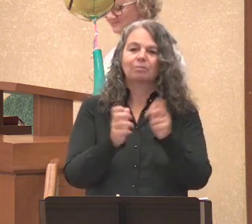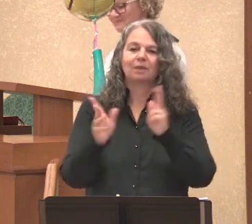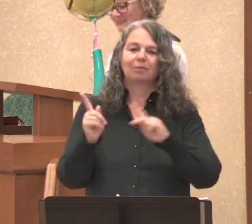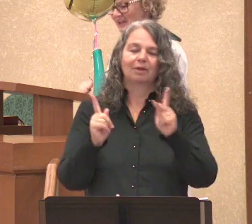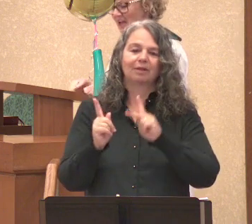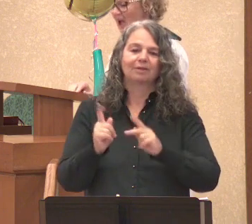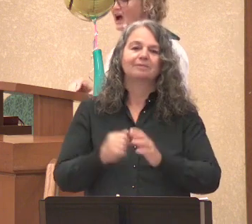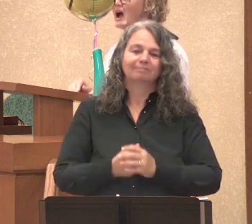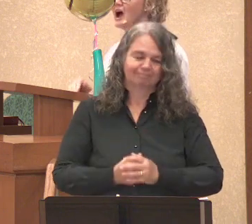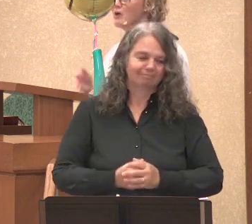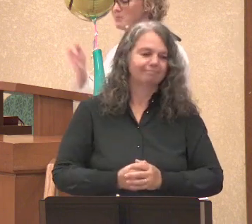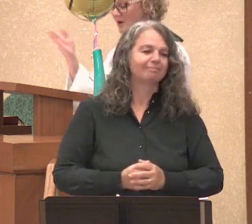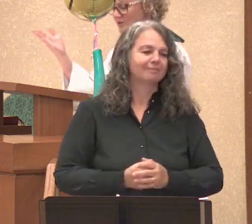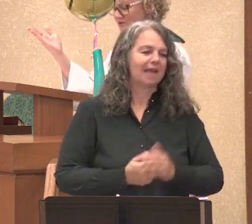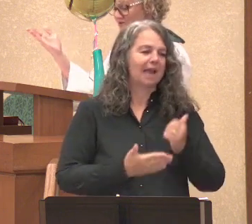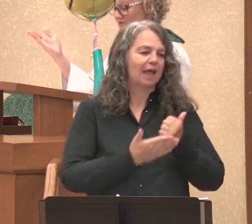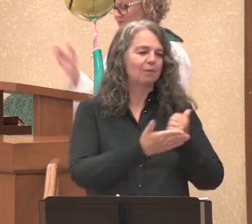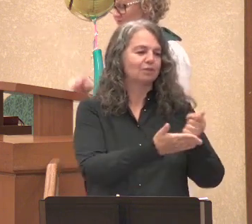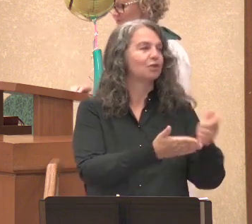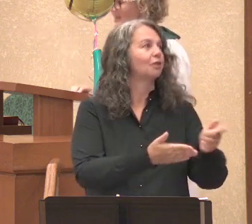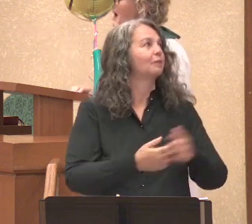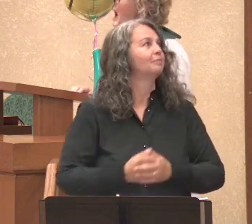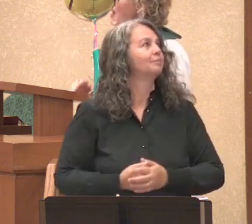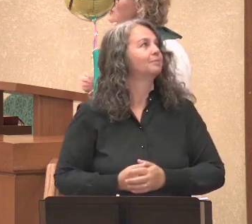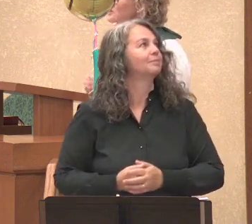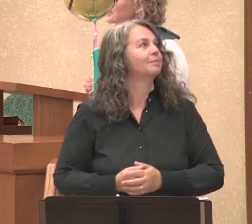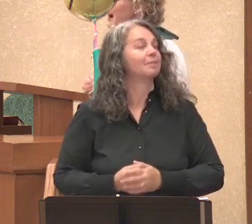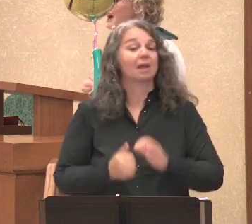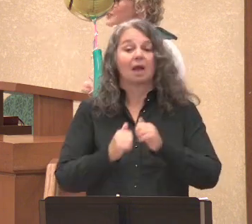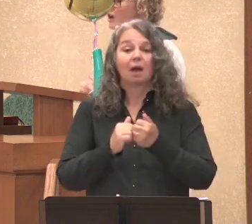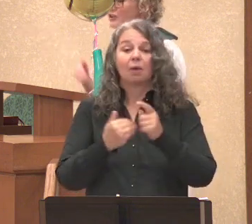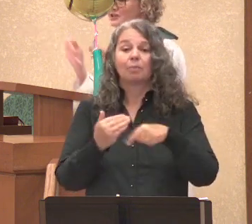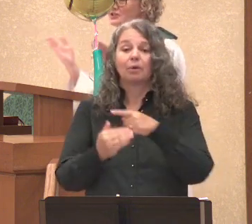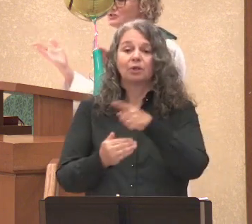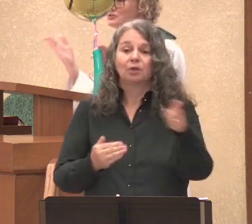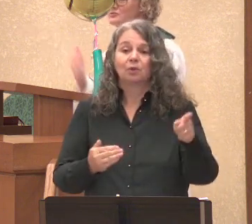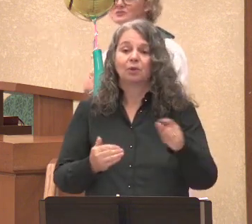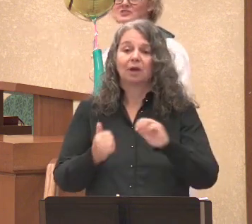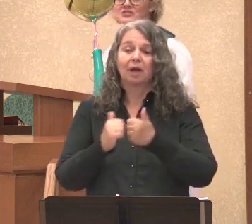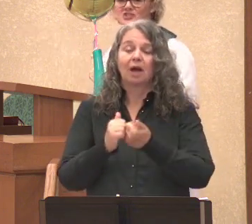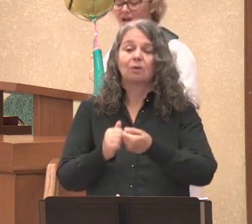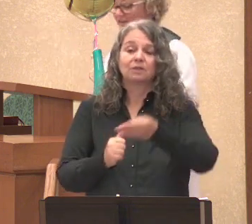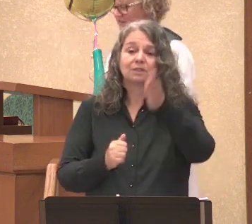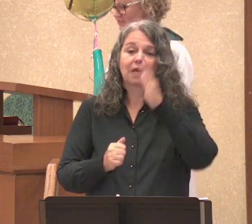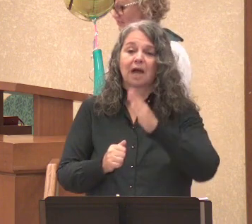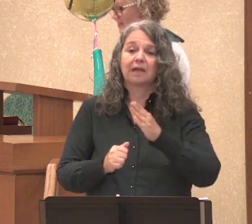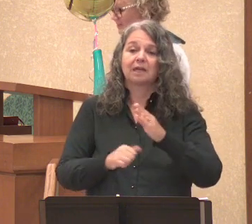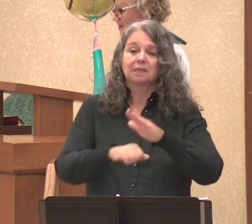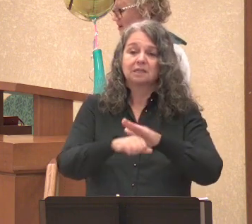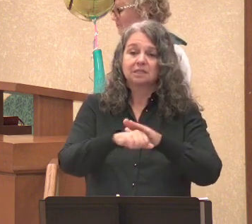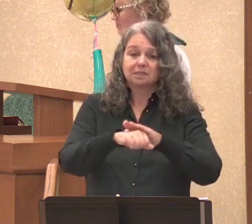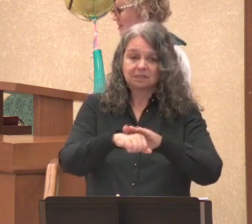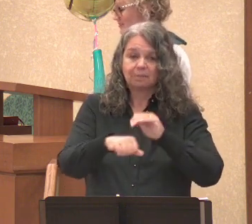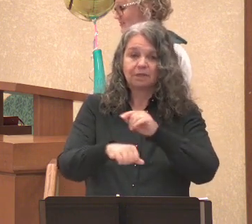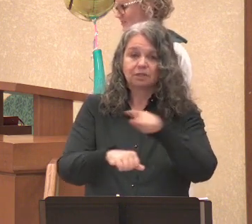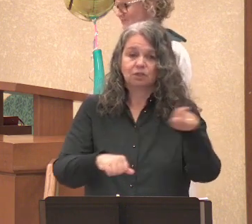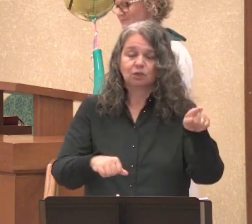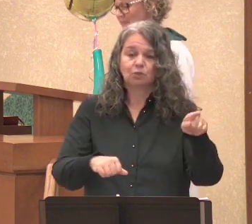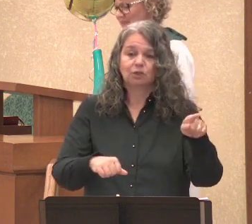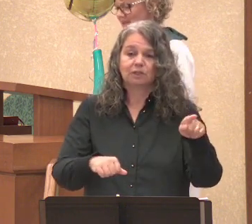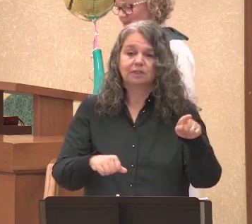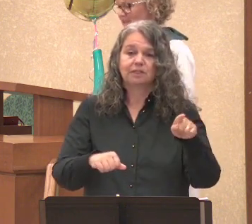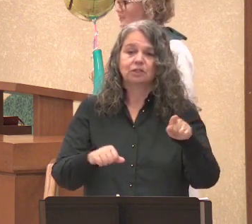cup. How about you? How is God calling you to shine the light of